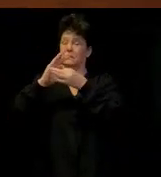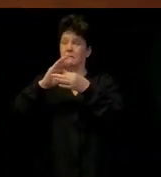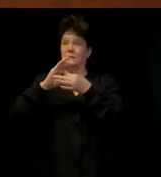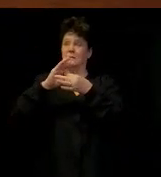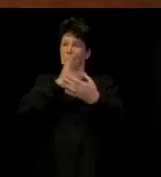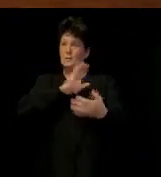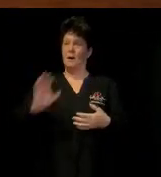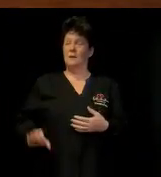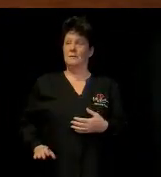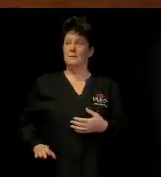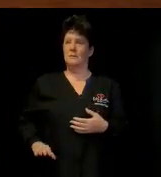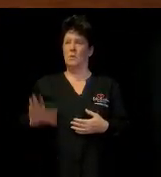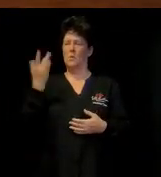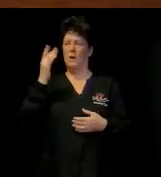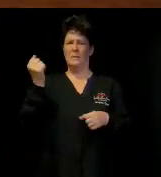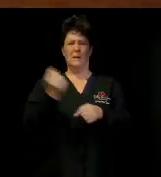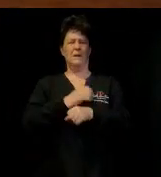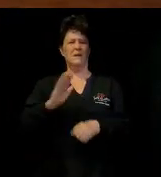I'm not dead yet.